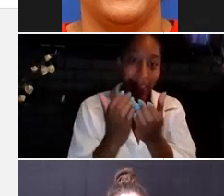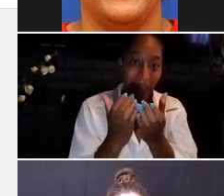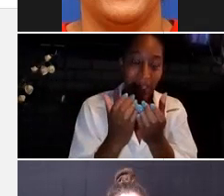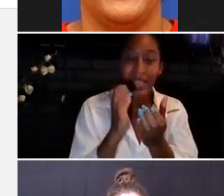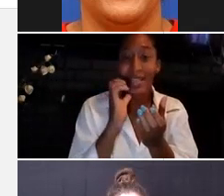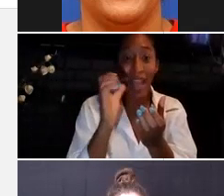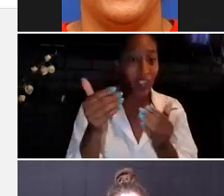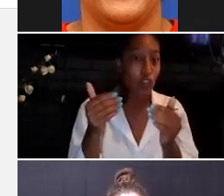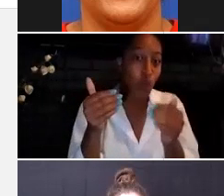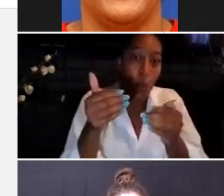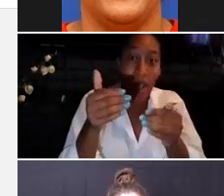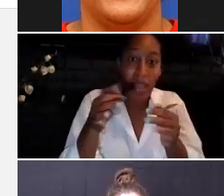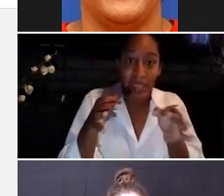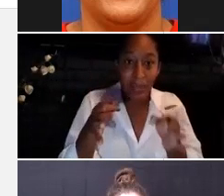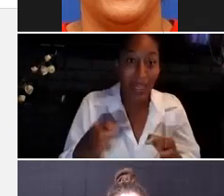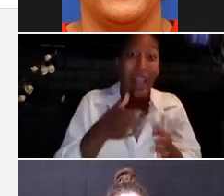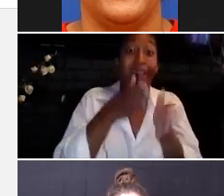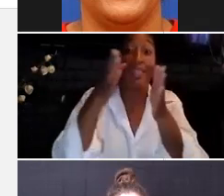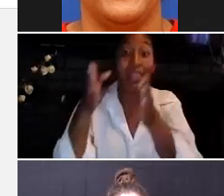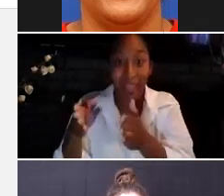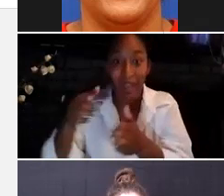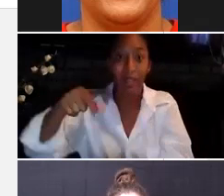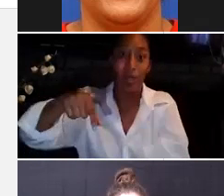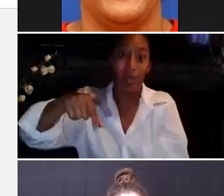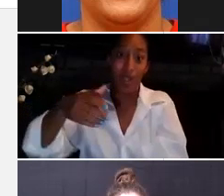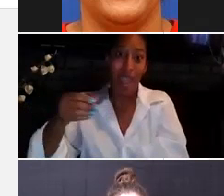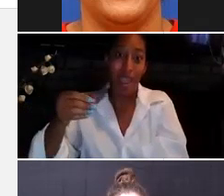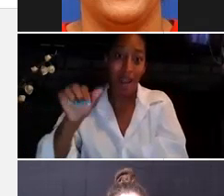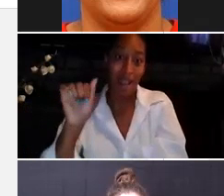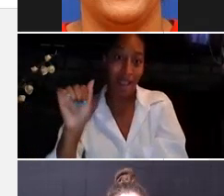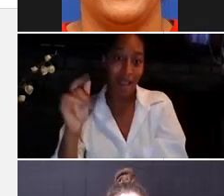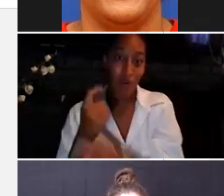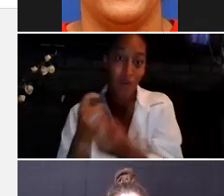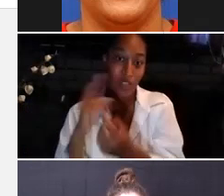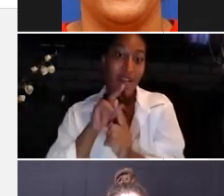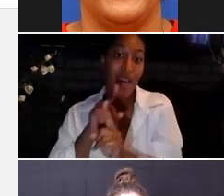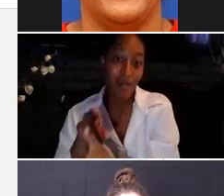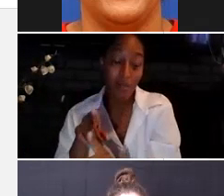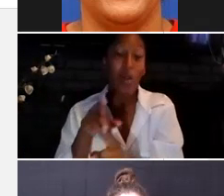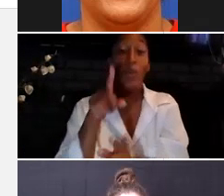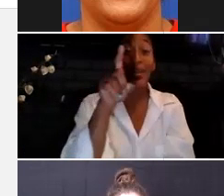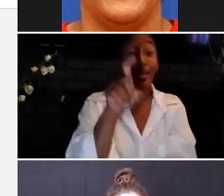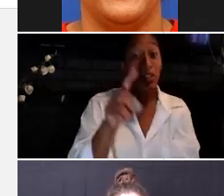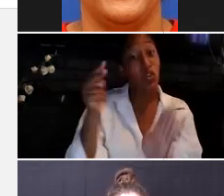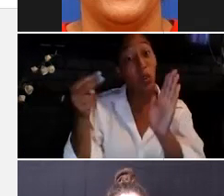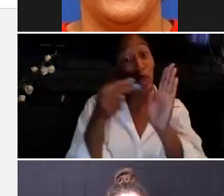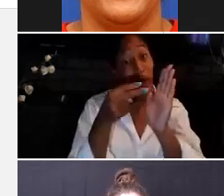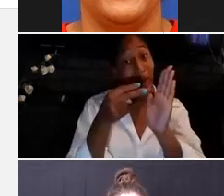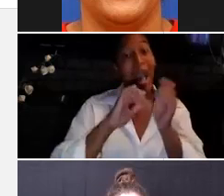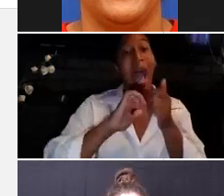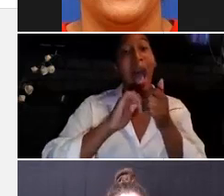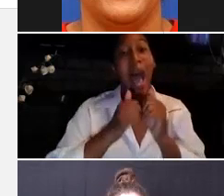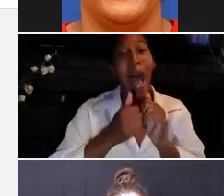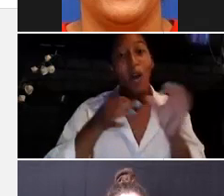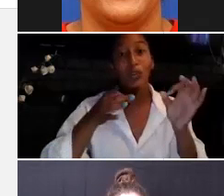we need to take a look at how we utilize graphs to help us analyze motion as well. And we'll do that